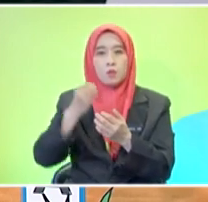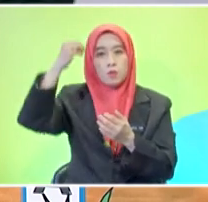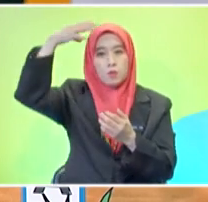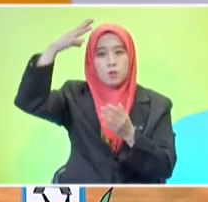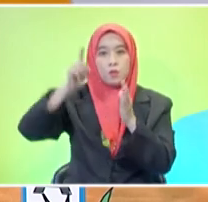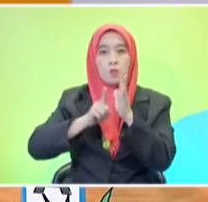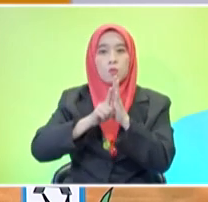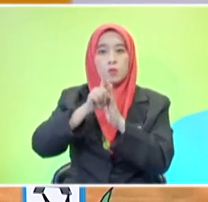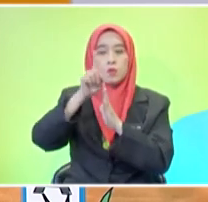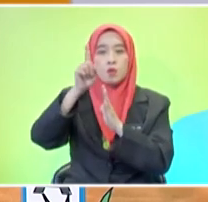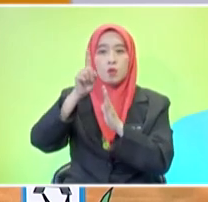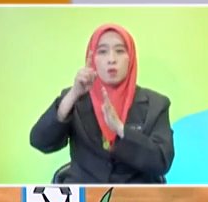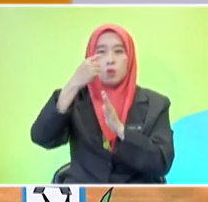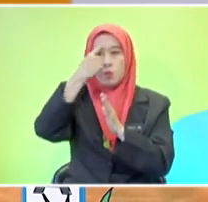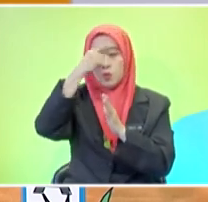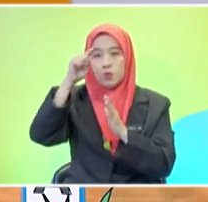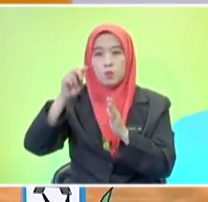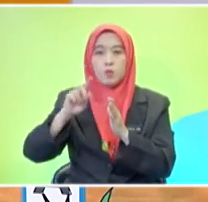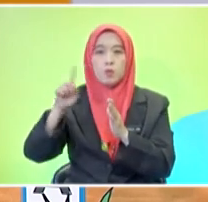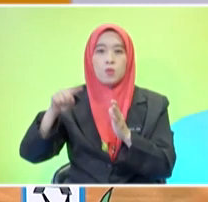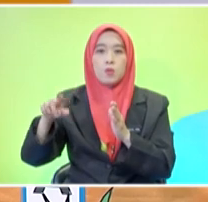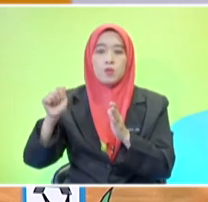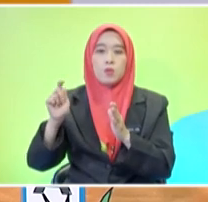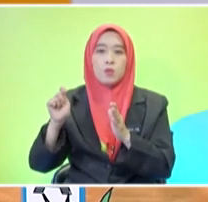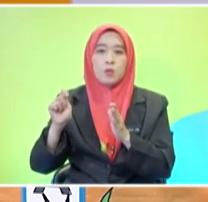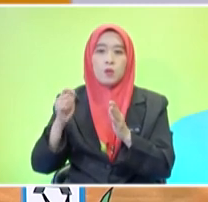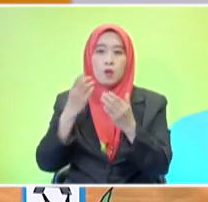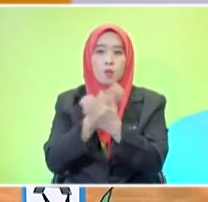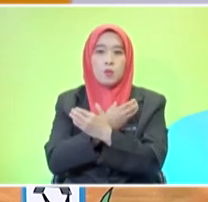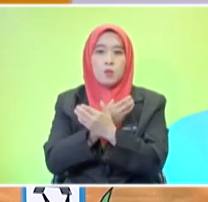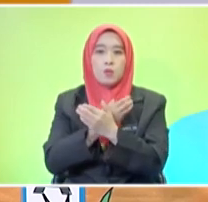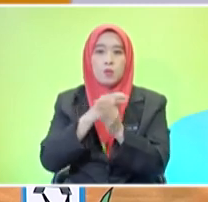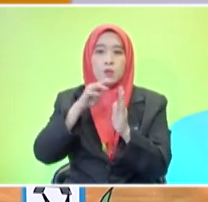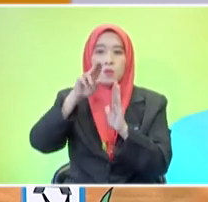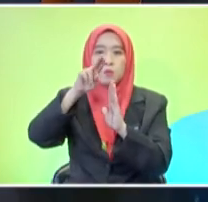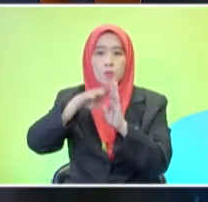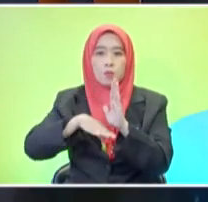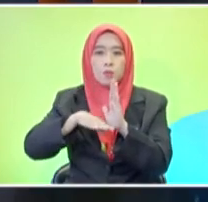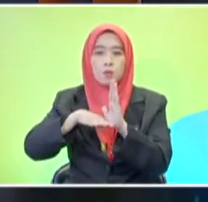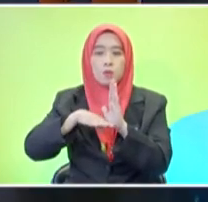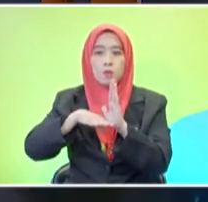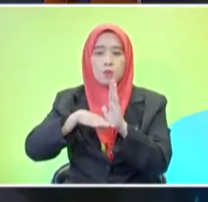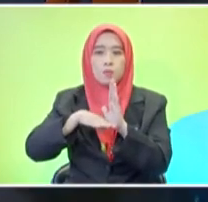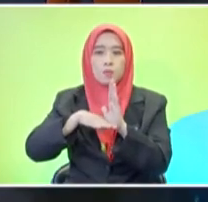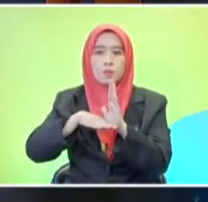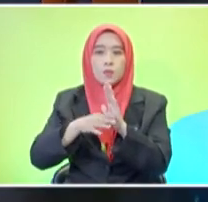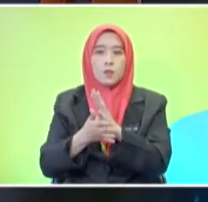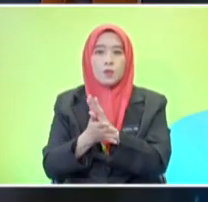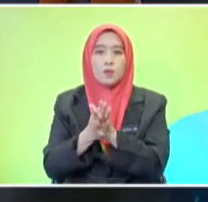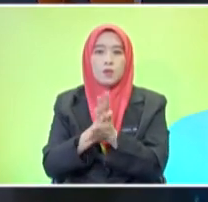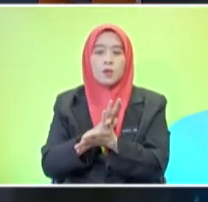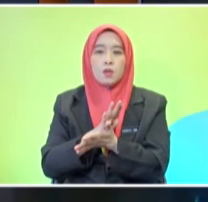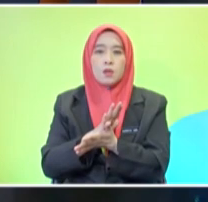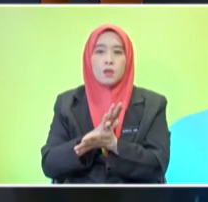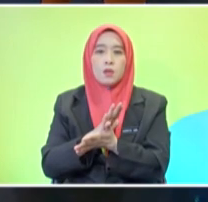for nutrient, if they have to compete, they are actually smaller, shorter. I see, Mr. Q. All right. And also,